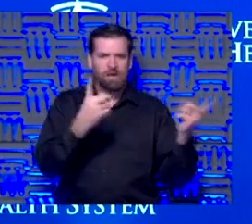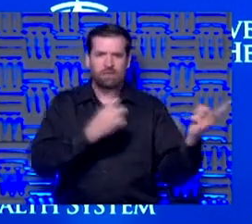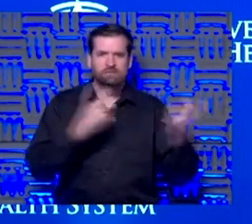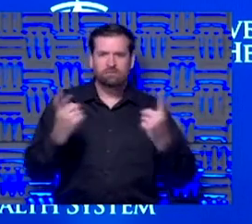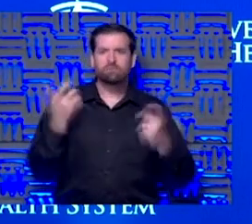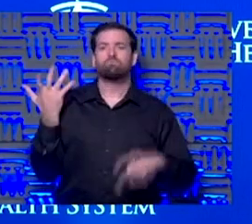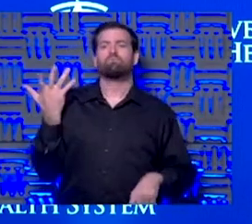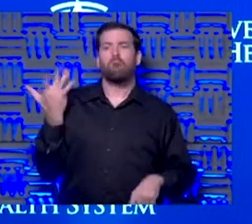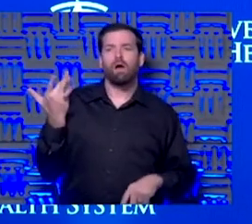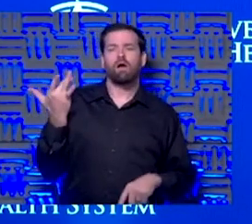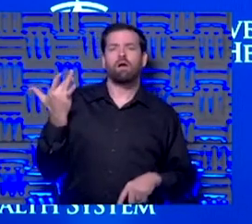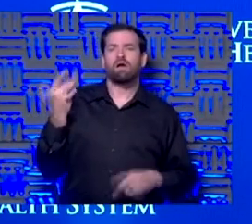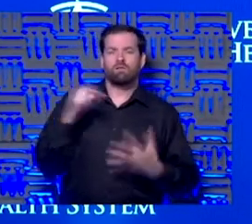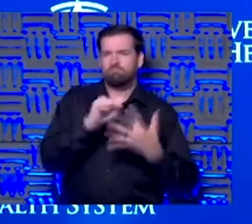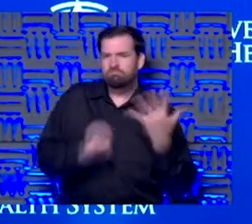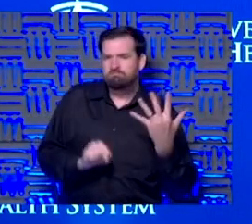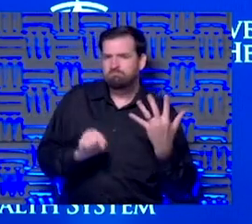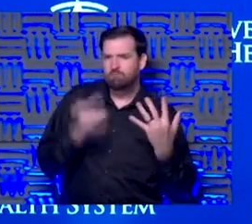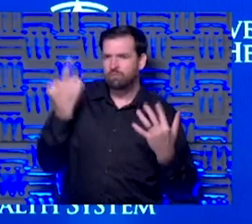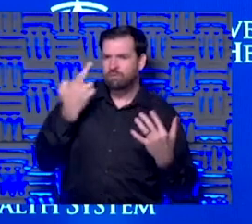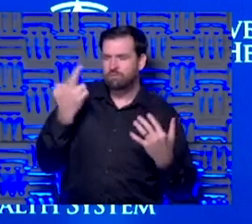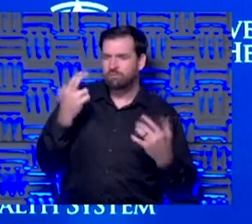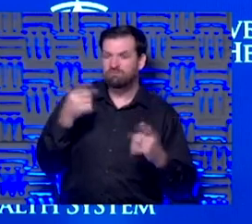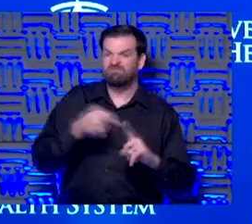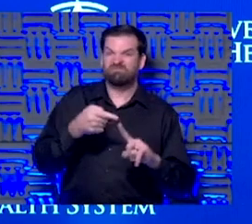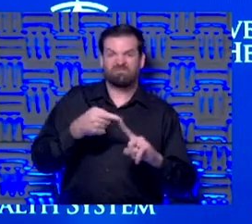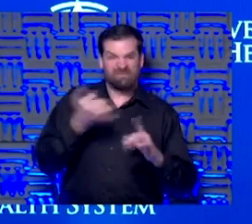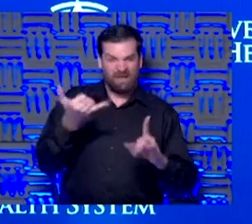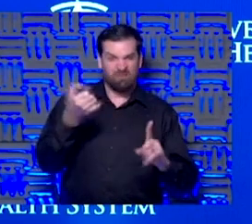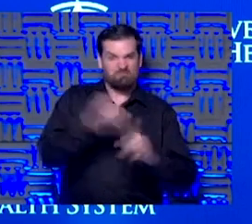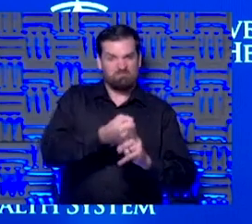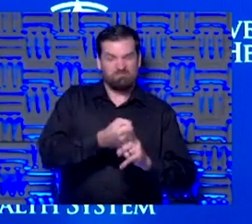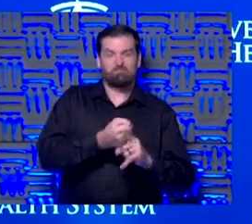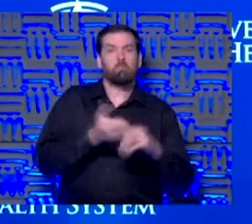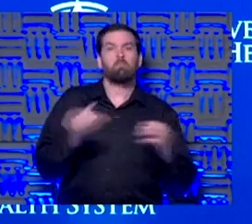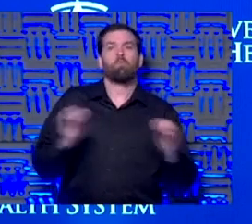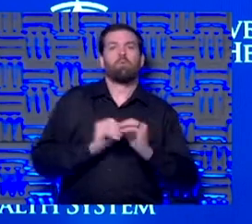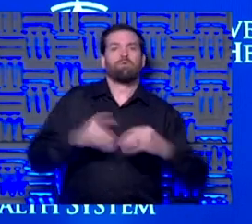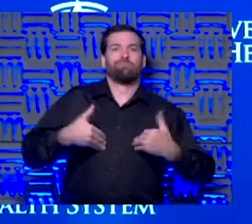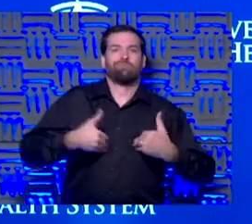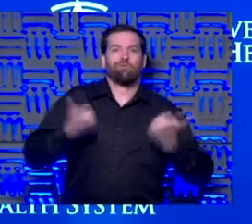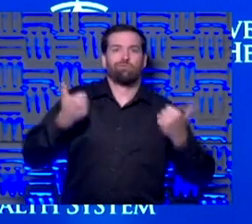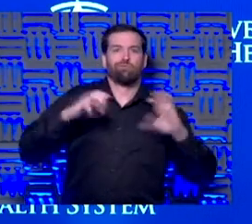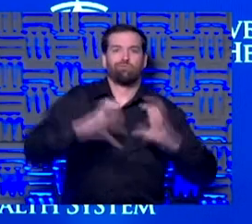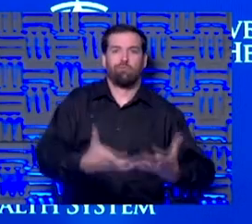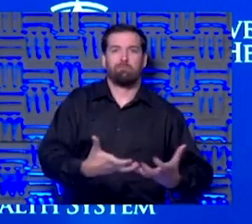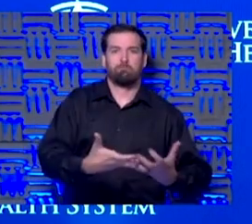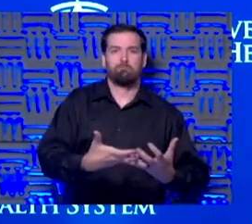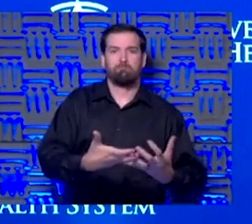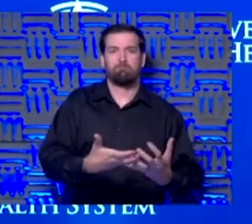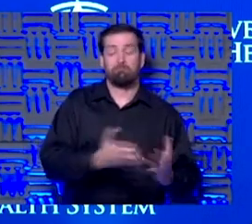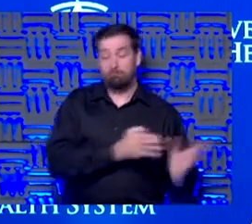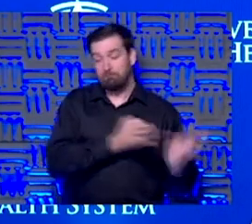And I think it's a combination of different things. First of all, it's a little younger population than we had initially. Second of all,